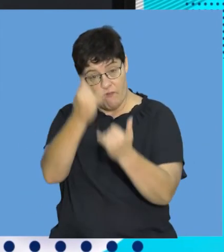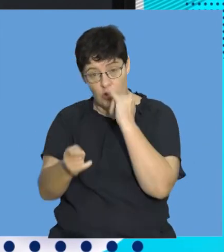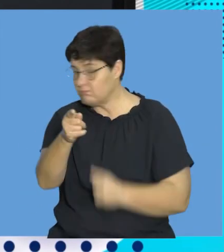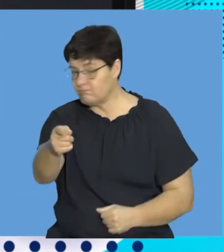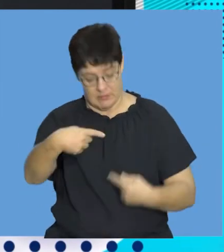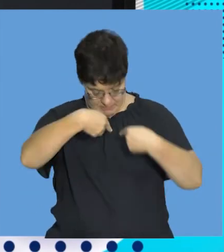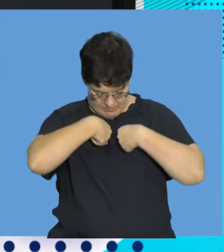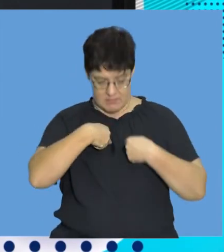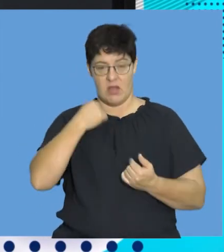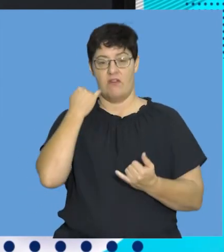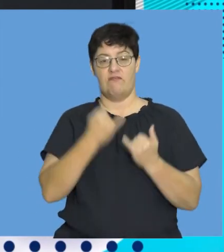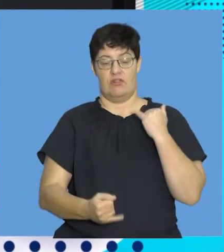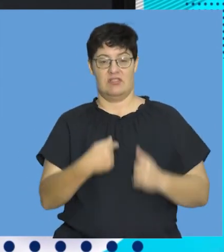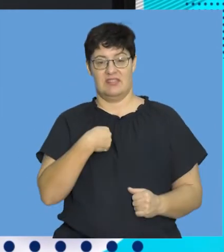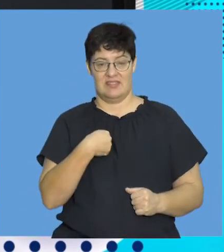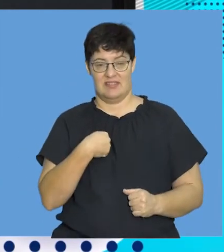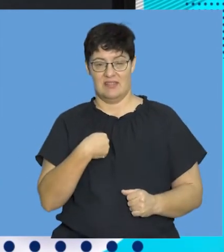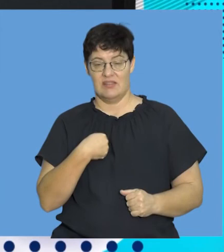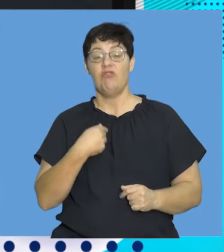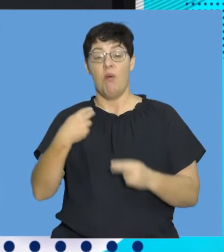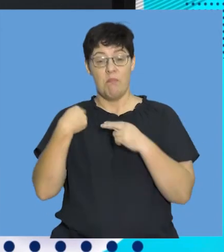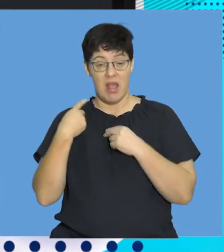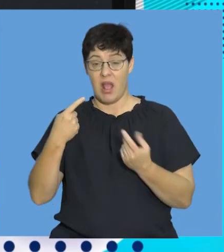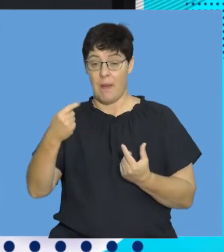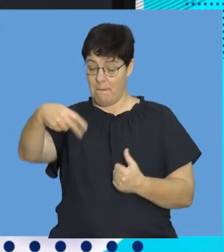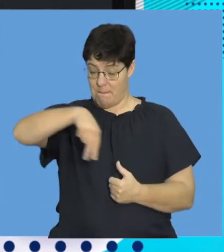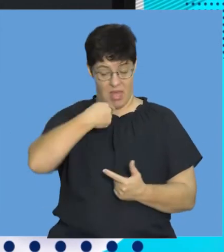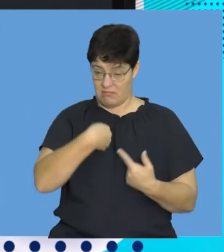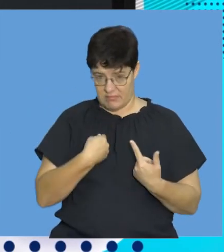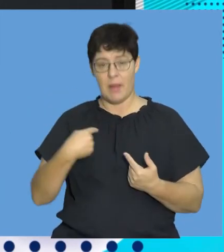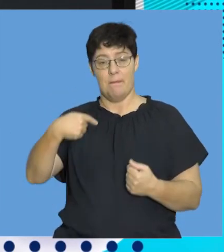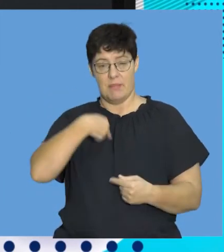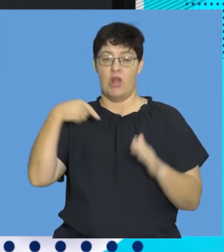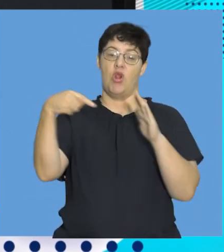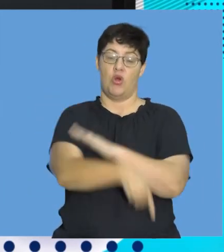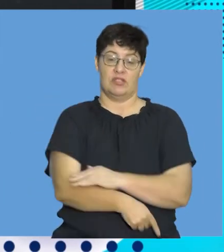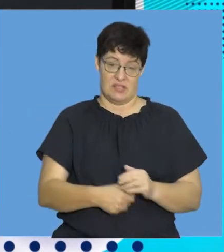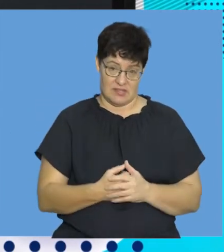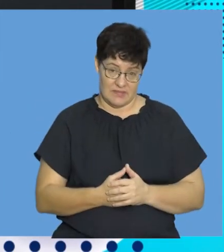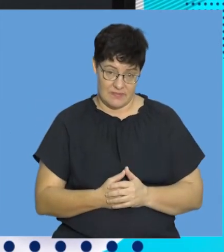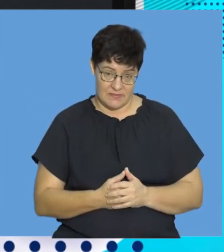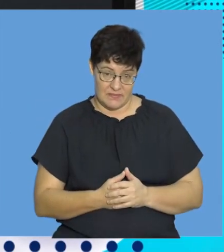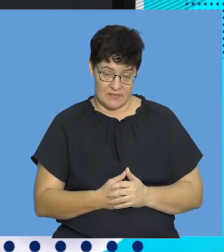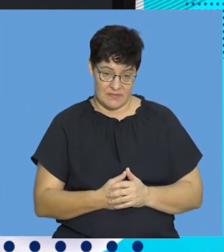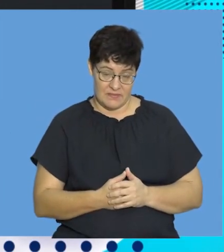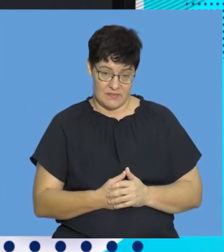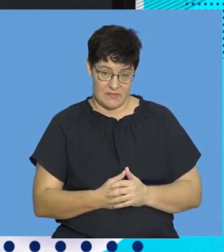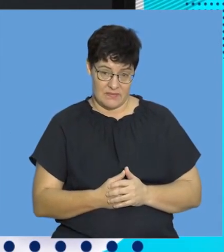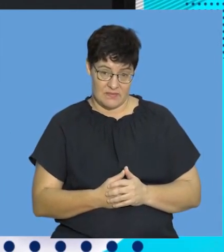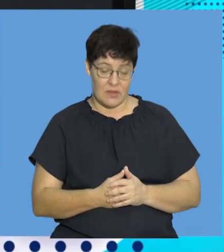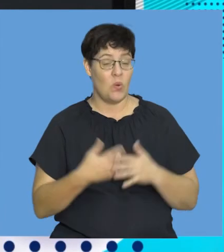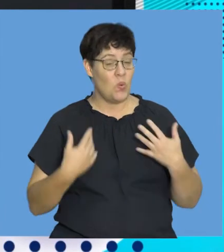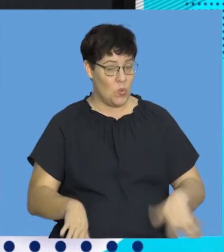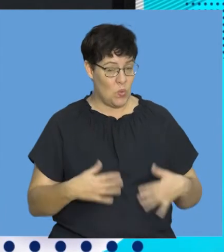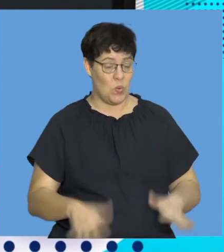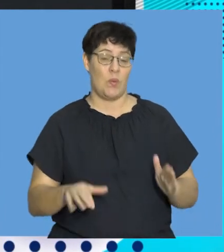the person that you are giving credit to would be in a position to settle that debt. Very,